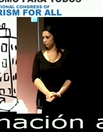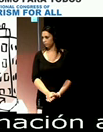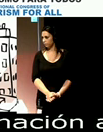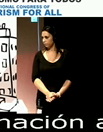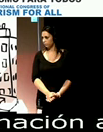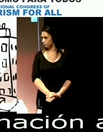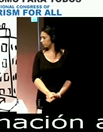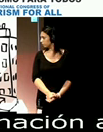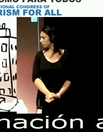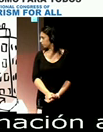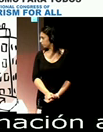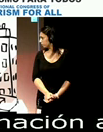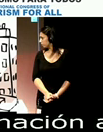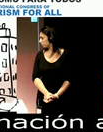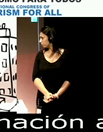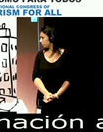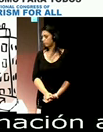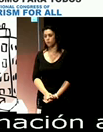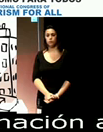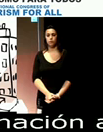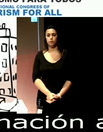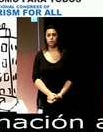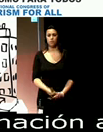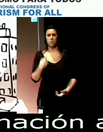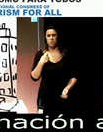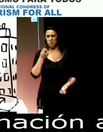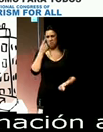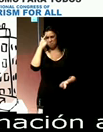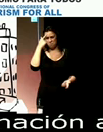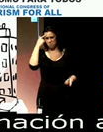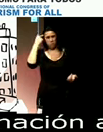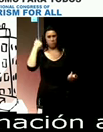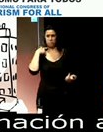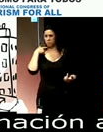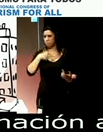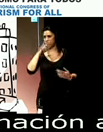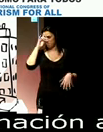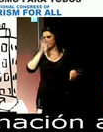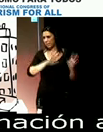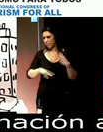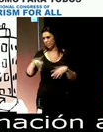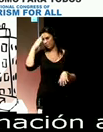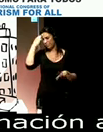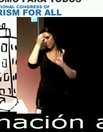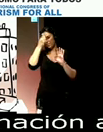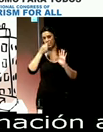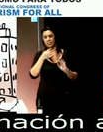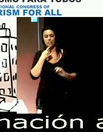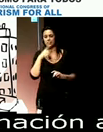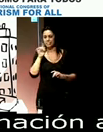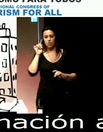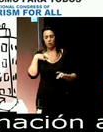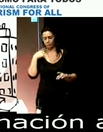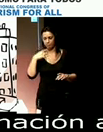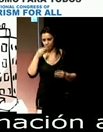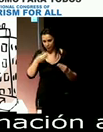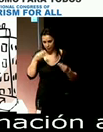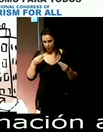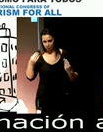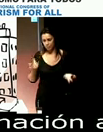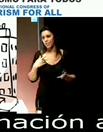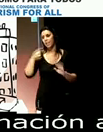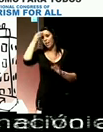Yeah, now I'm a little bit lost. I think these are the requirements. Wonderful. Then I'm not lost. The requirements is the smartphone on the one